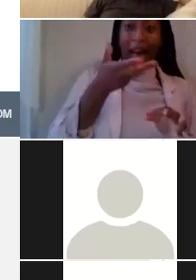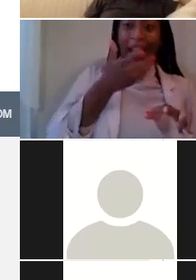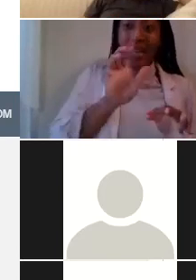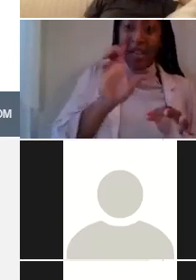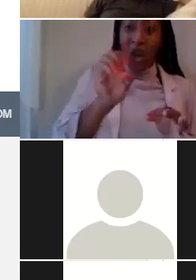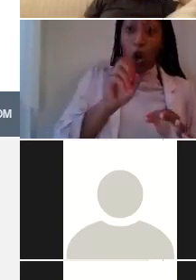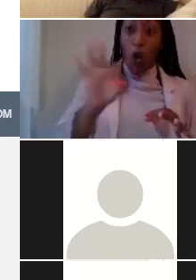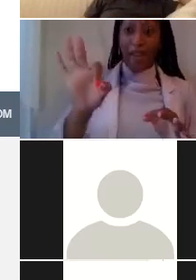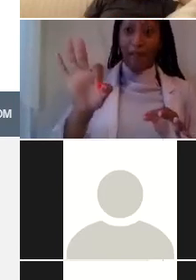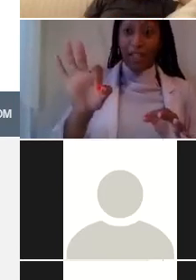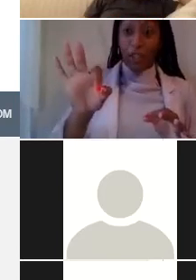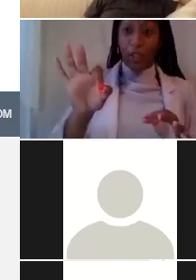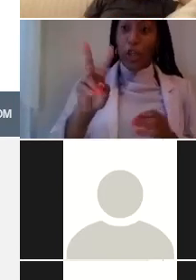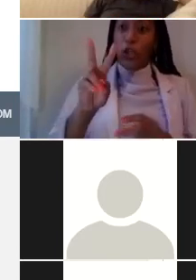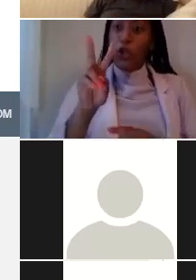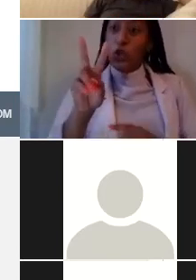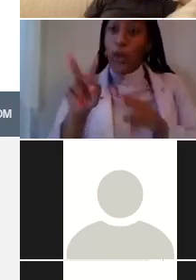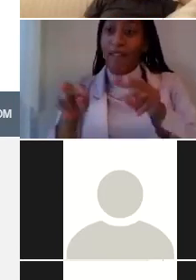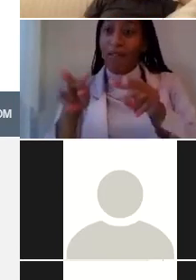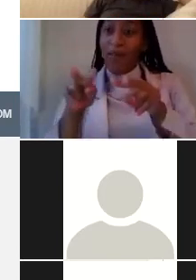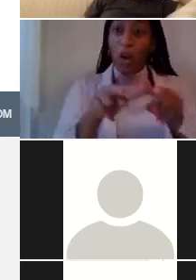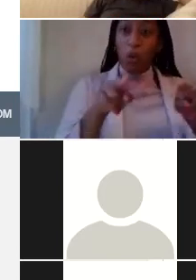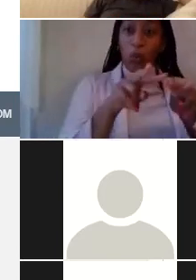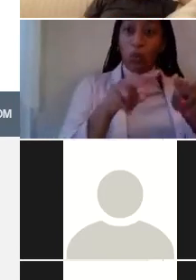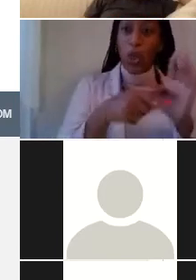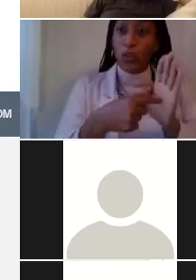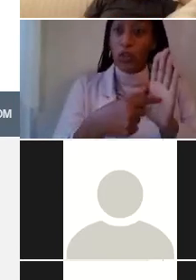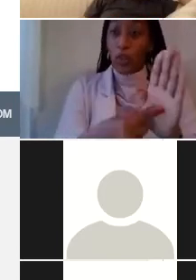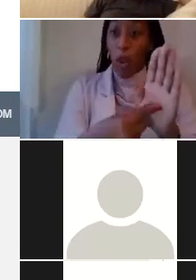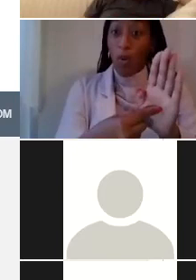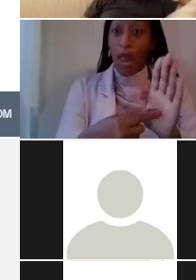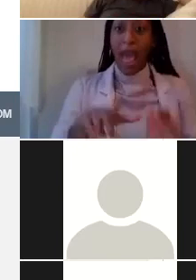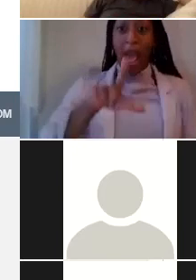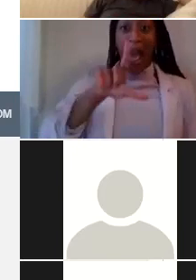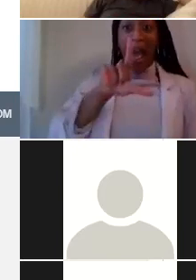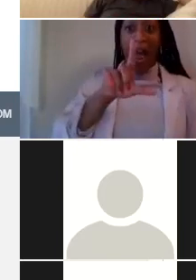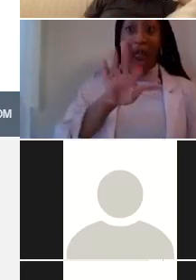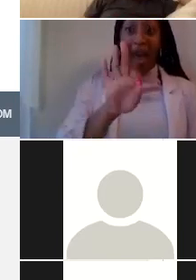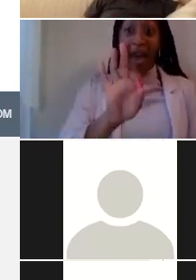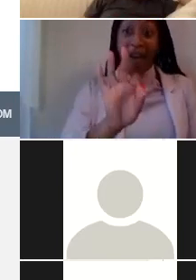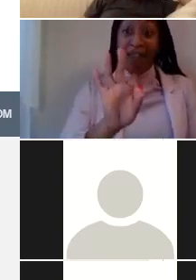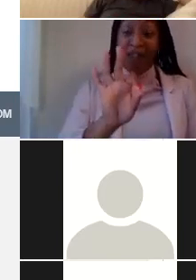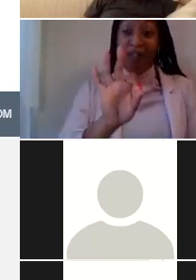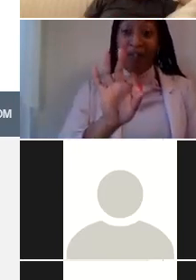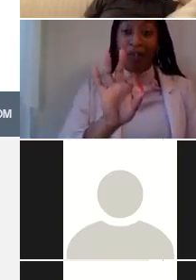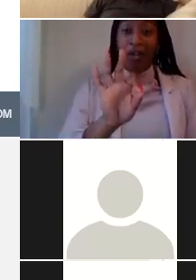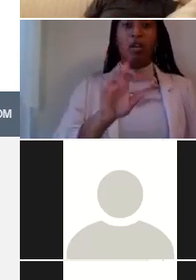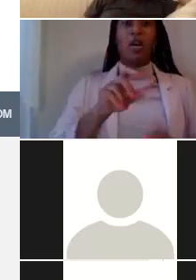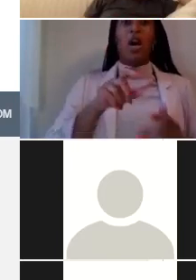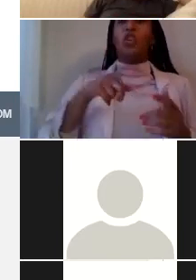two values indicated: LF for transitions around that material's freezing